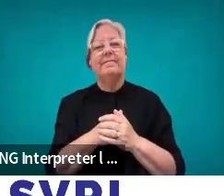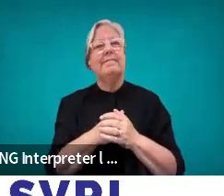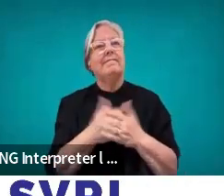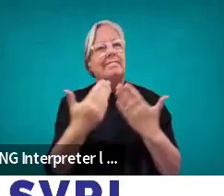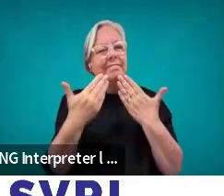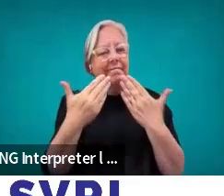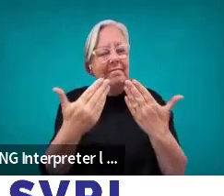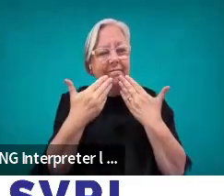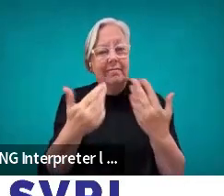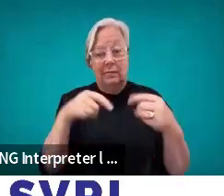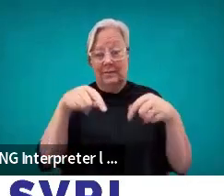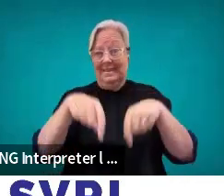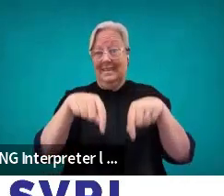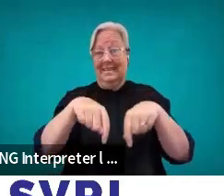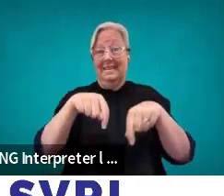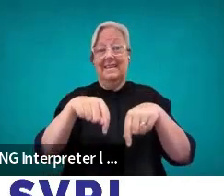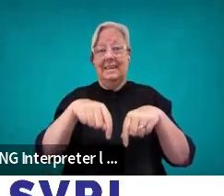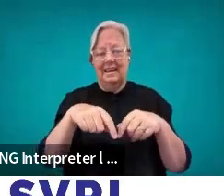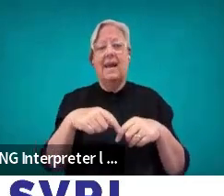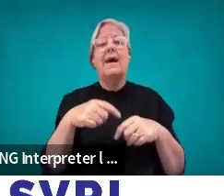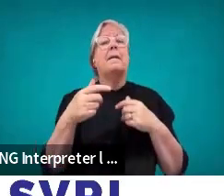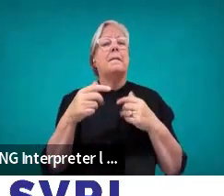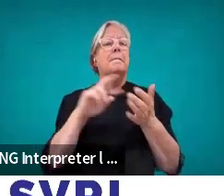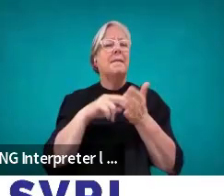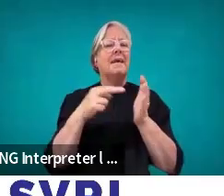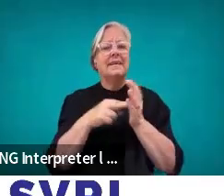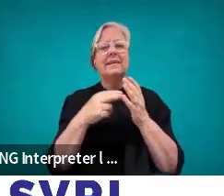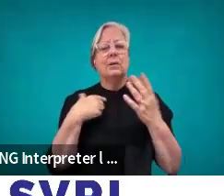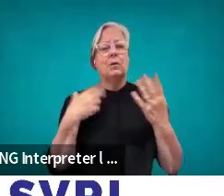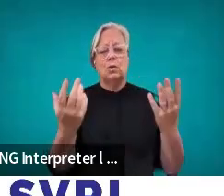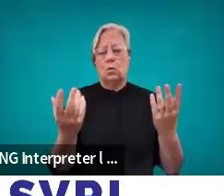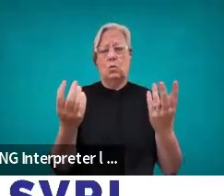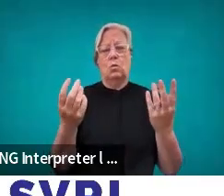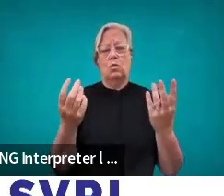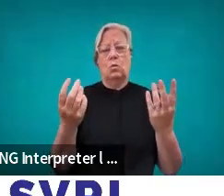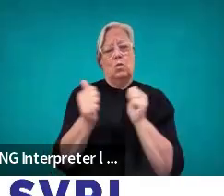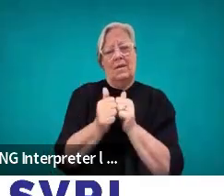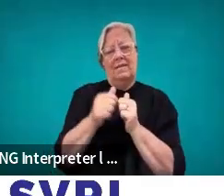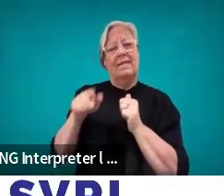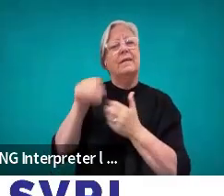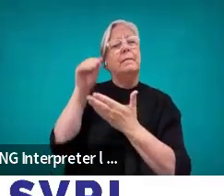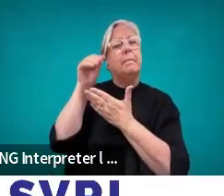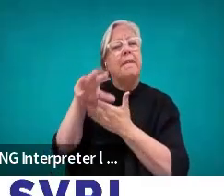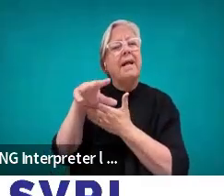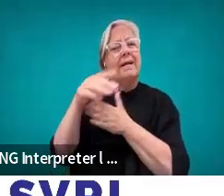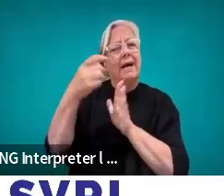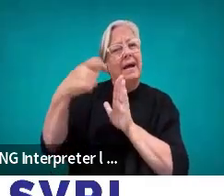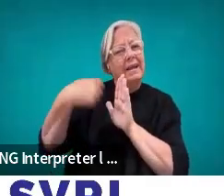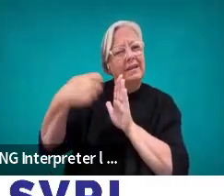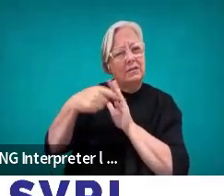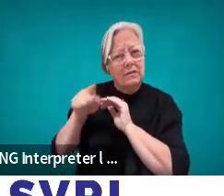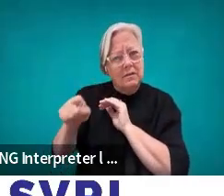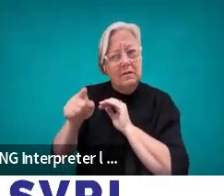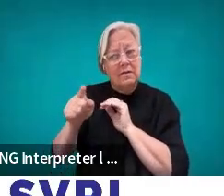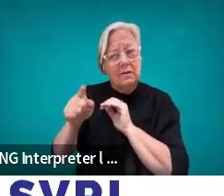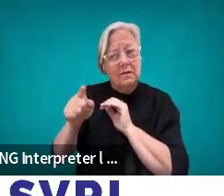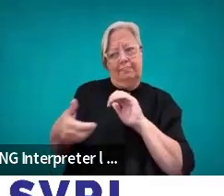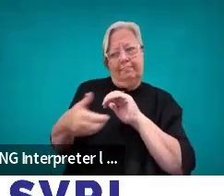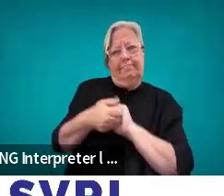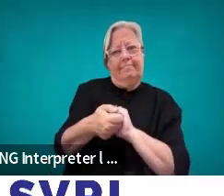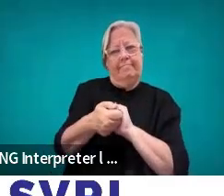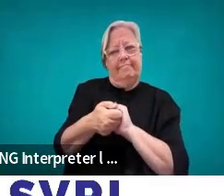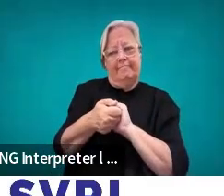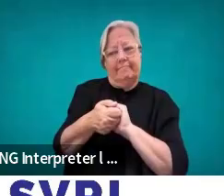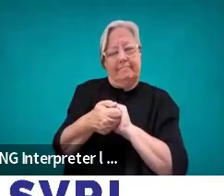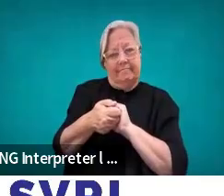in terms of coming together with Spotlight Initiative and partnering with us today